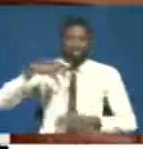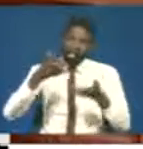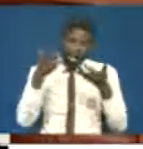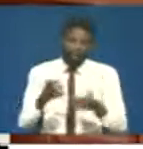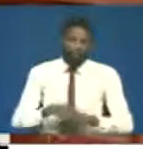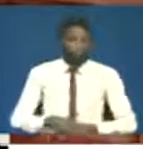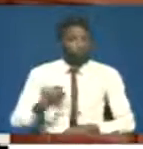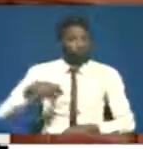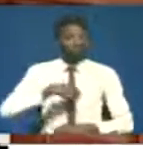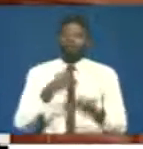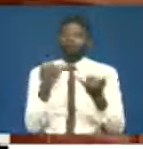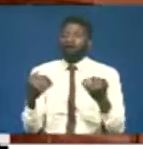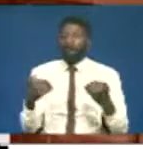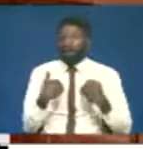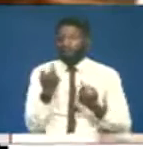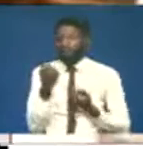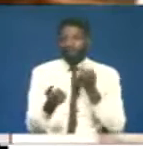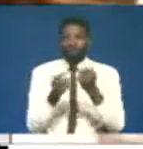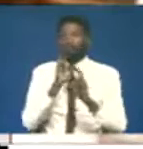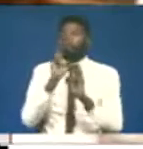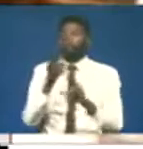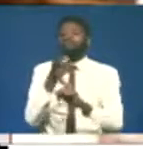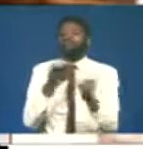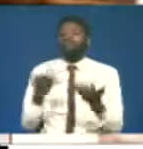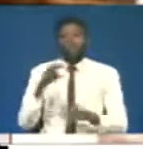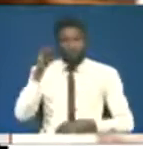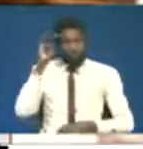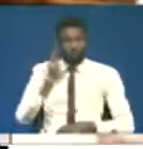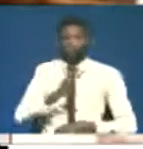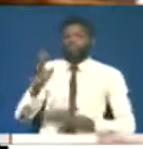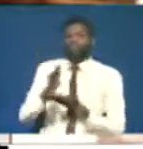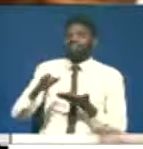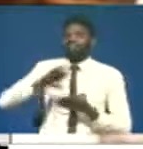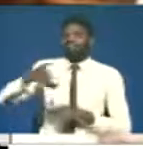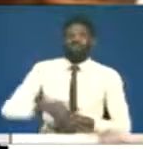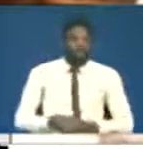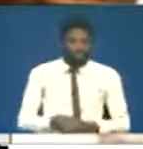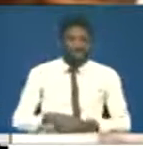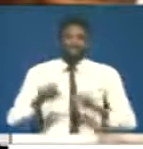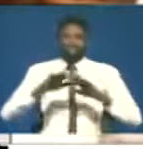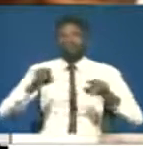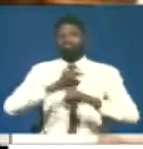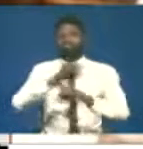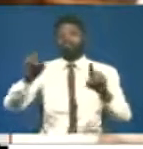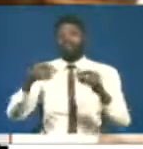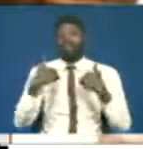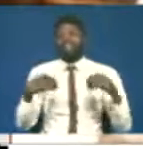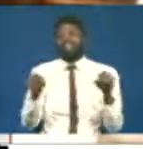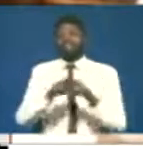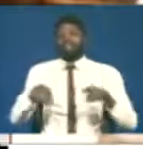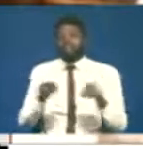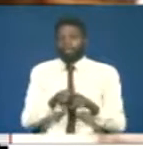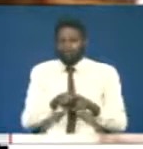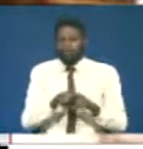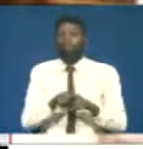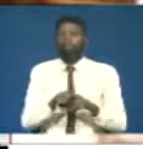having a few reports from Mandera West sub-county of children presenting with that kind of symptoms, and we have